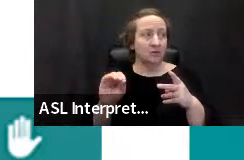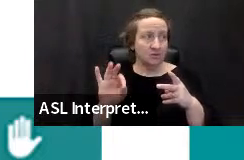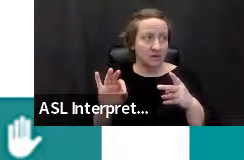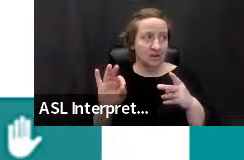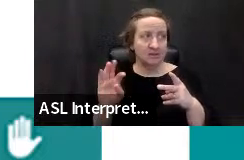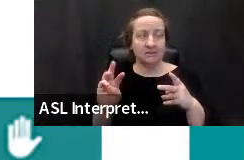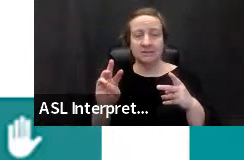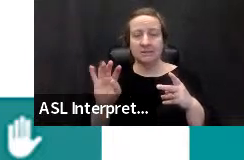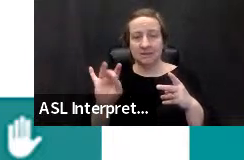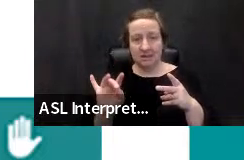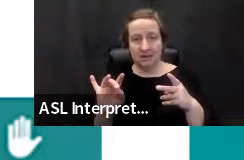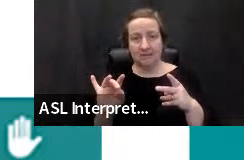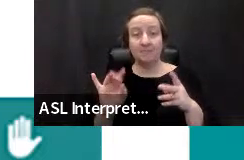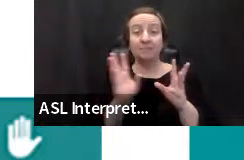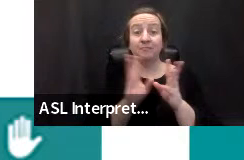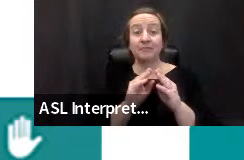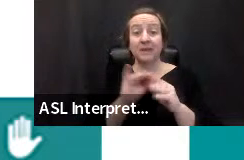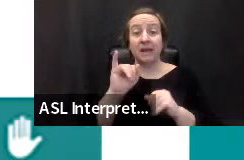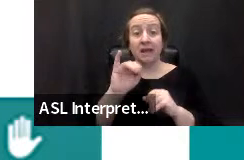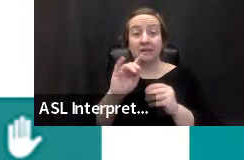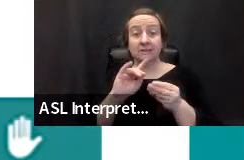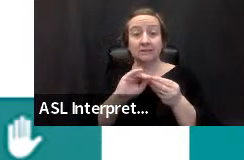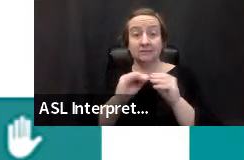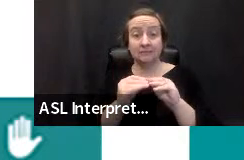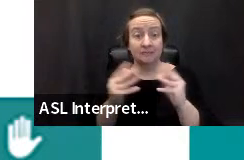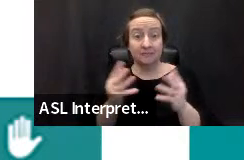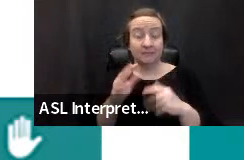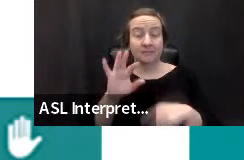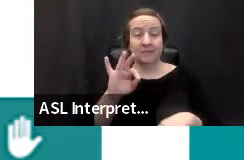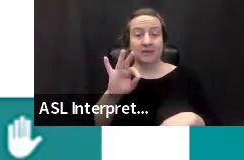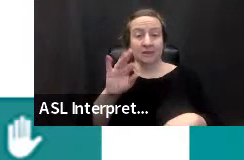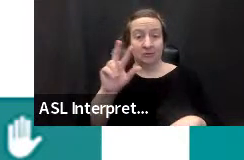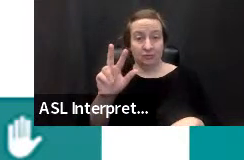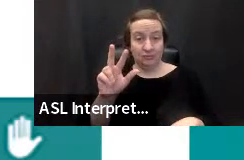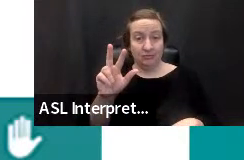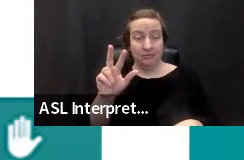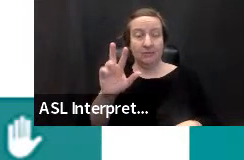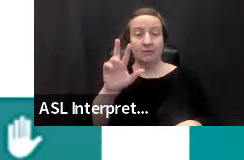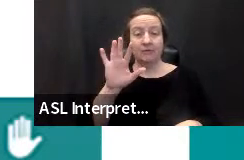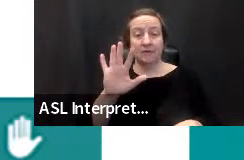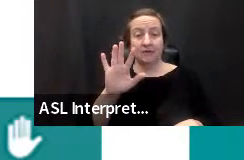1-408-638-0968. The meeting ID is